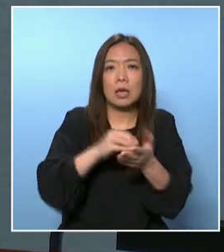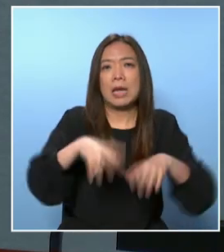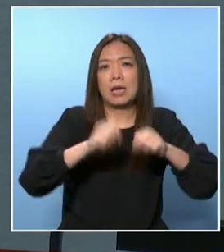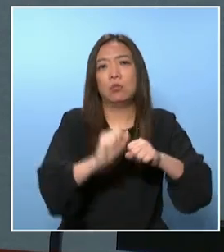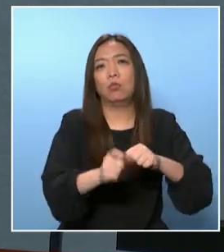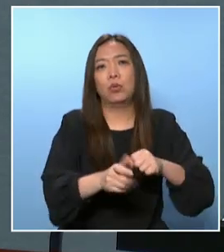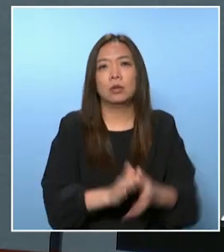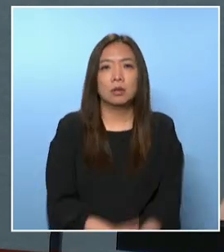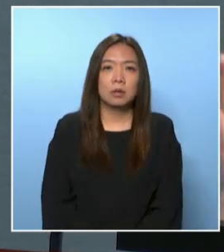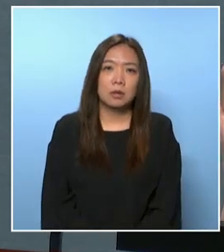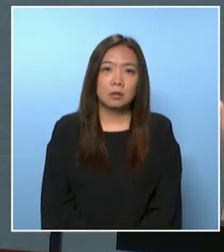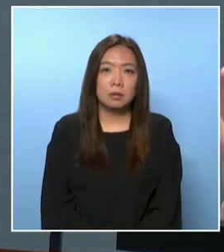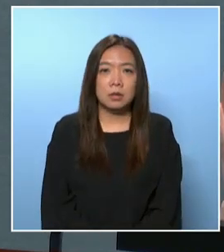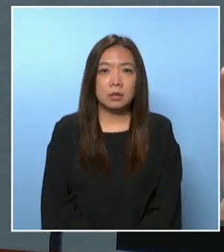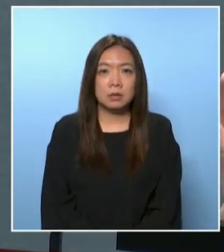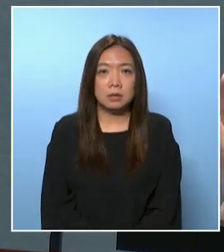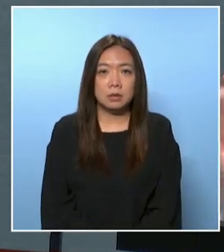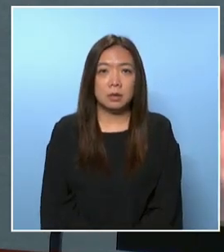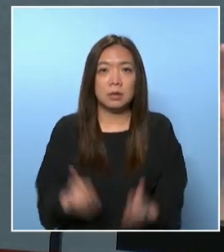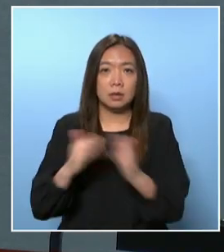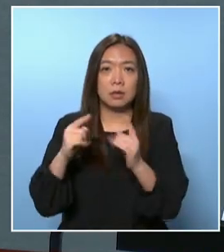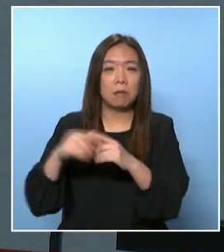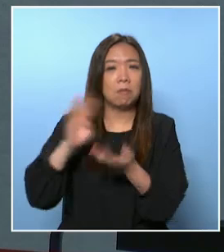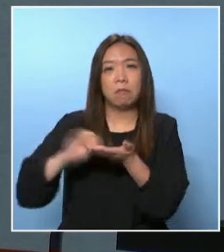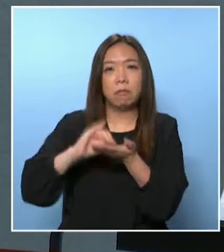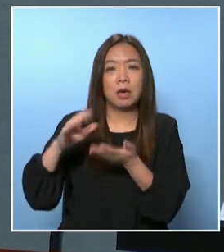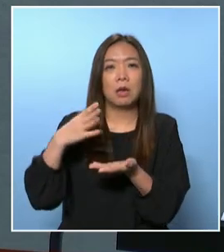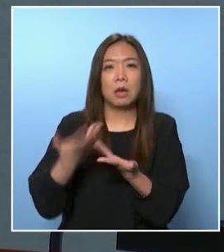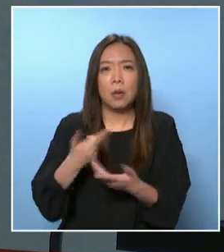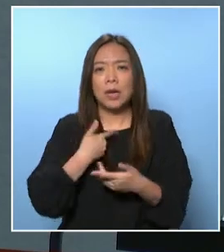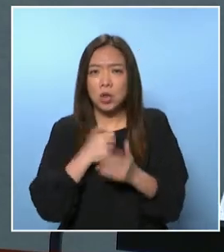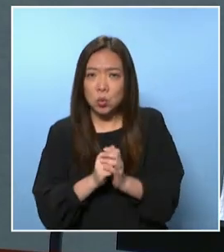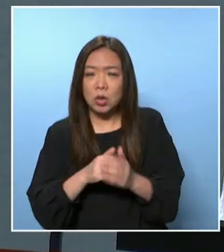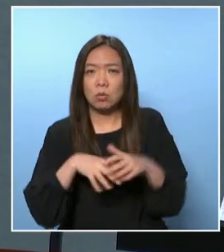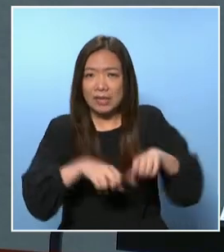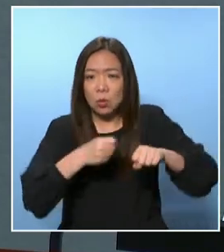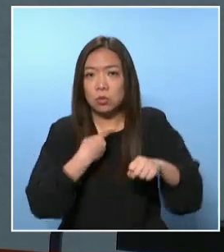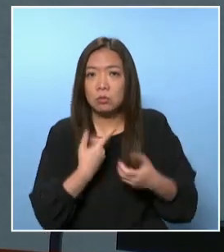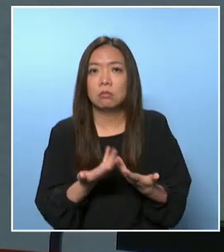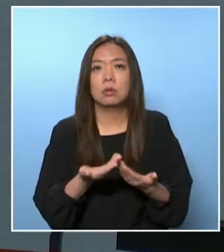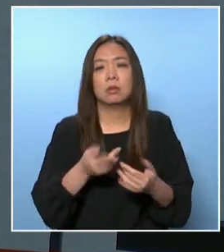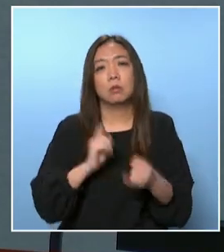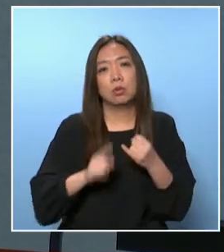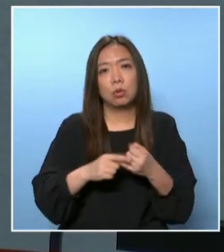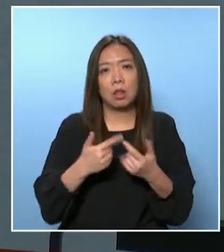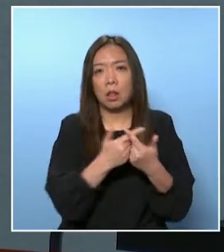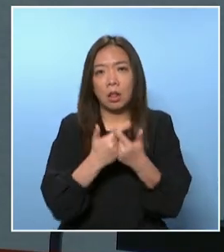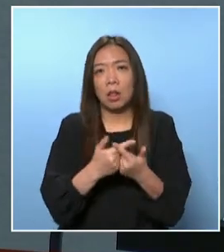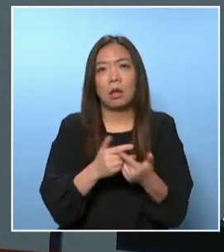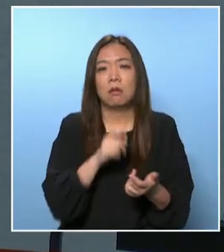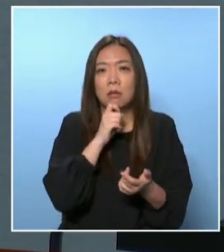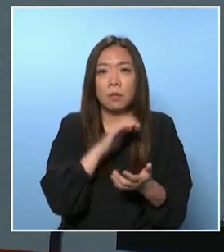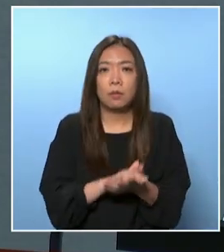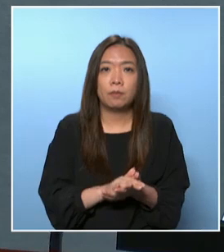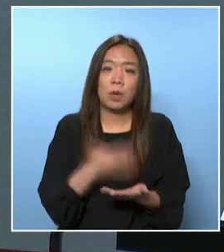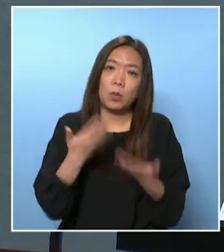personnel is refraining from the resuscitation on the basis of the AMD, the